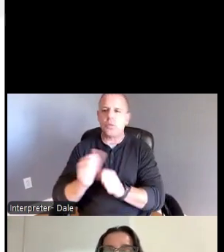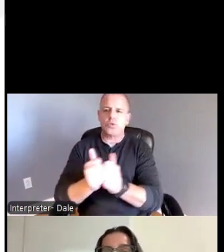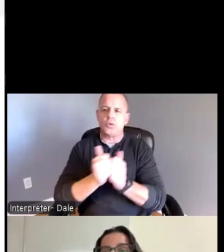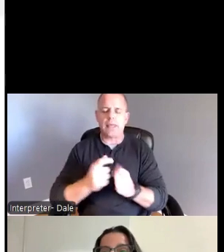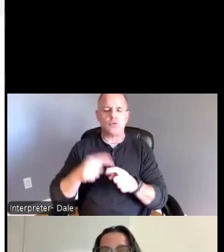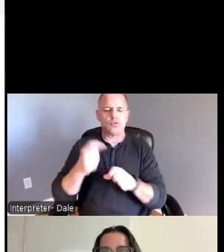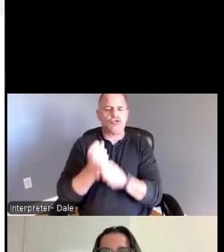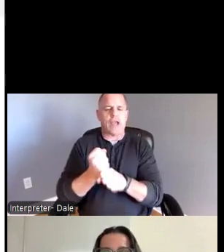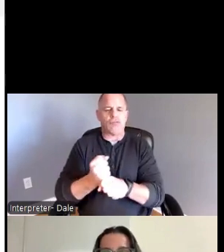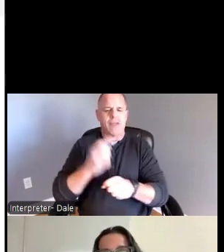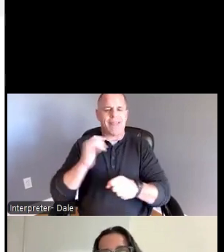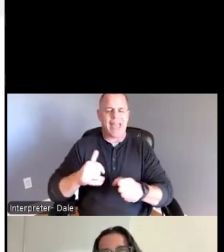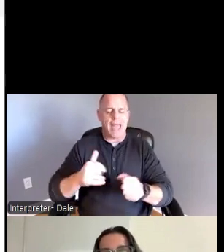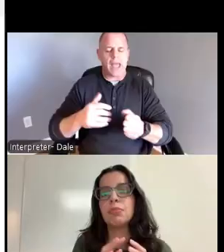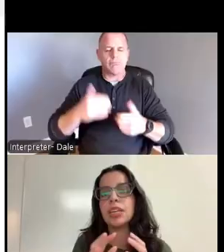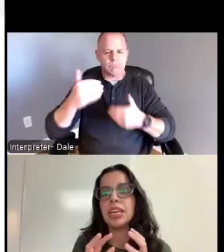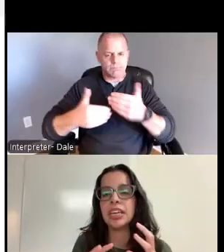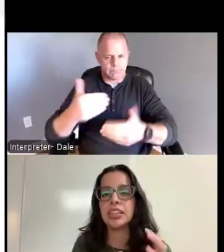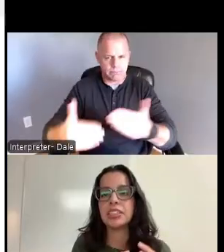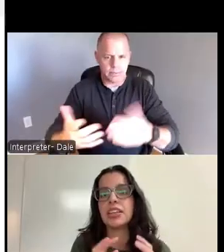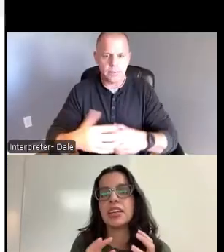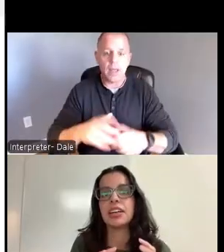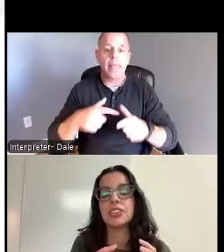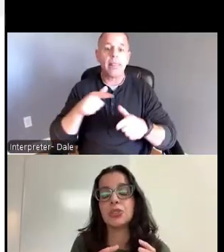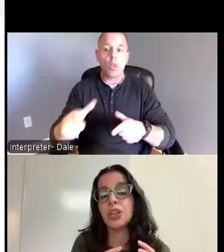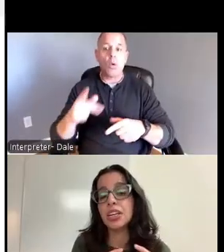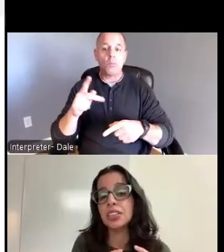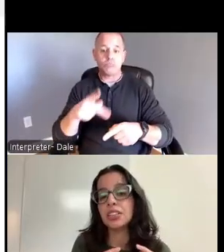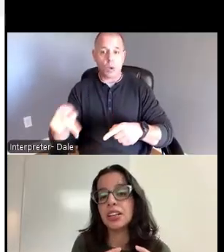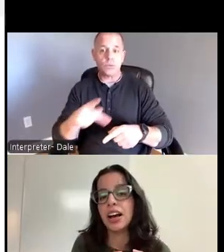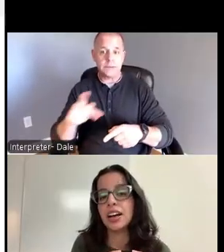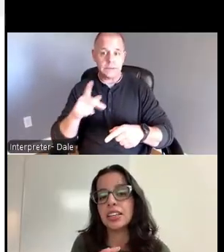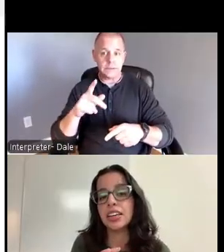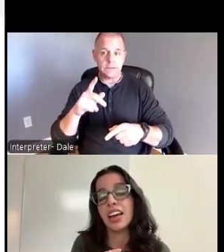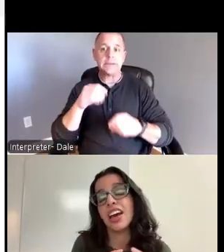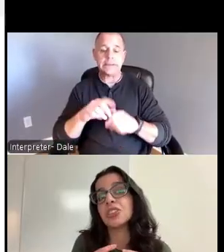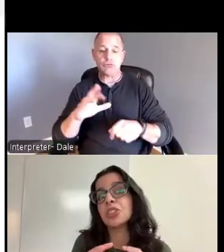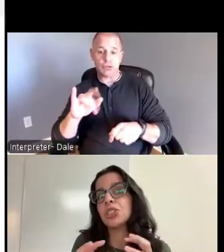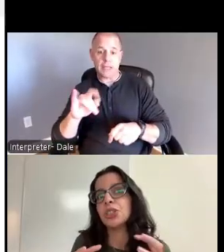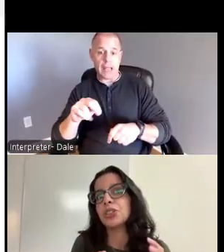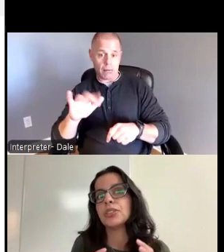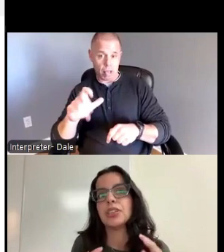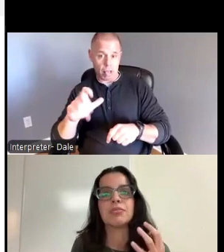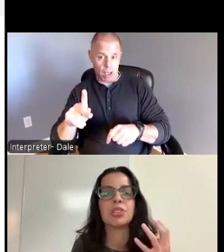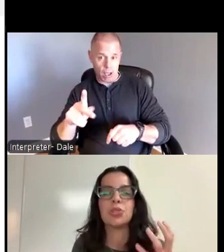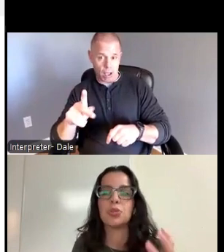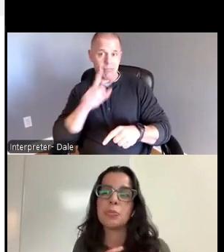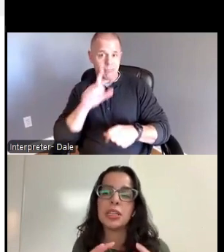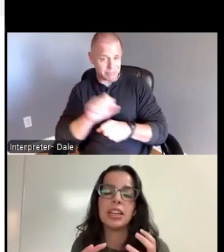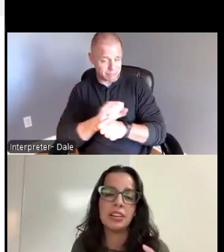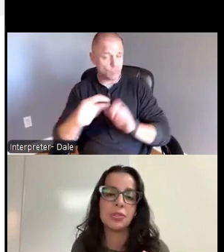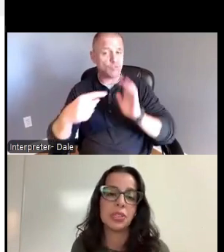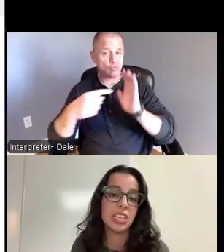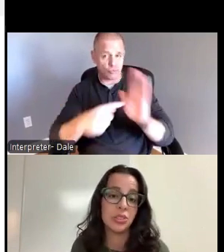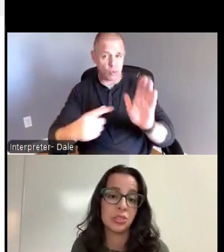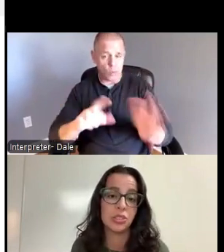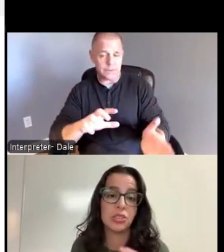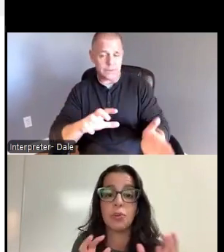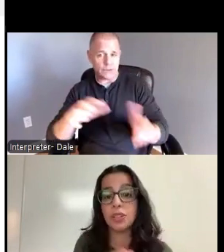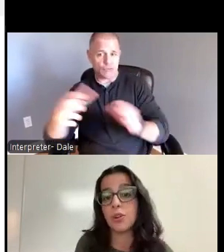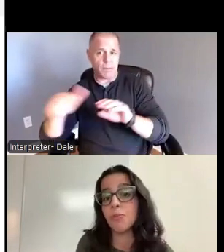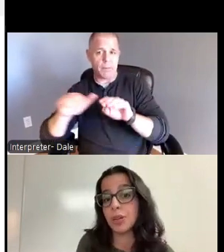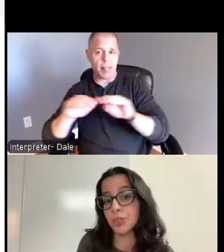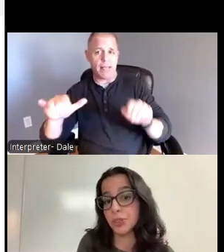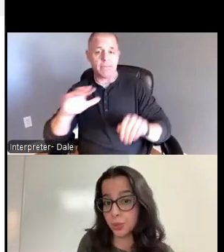And many of those proteins implicated in the circadian clock, they actually show like disrupted levels in